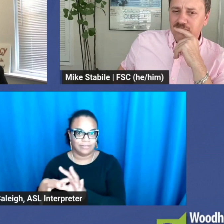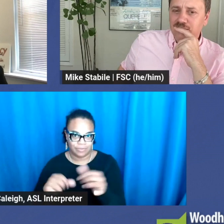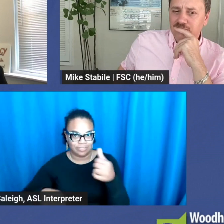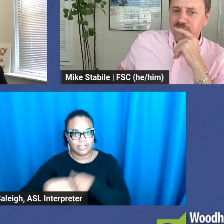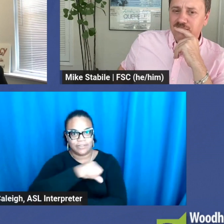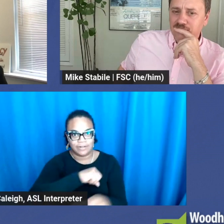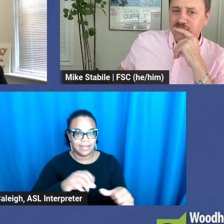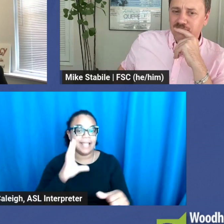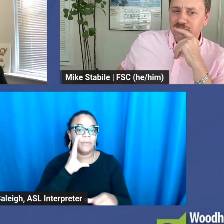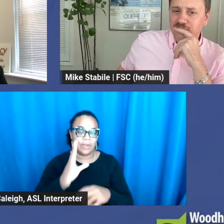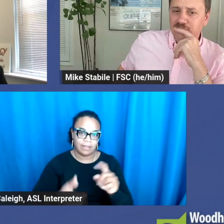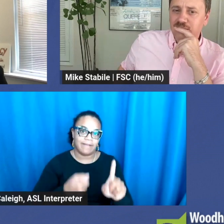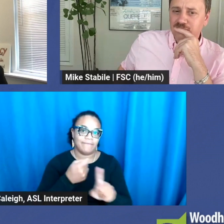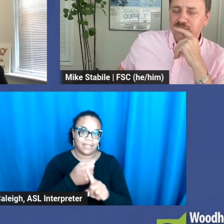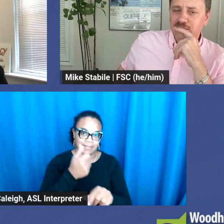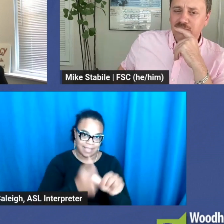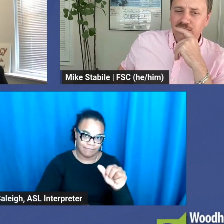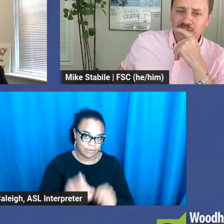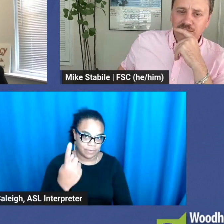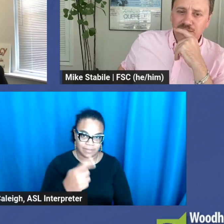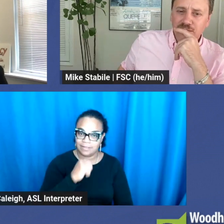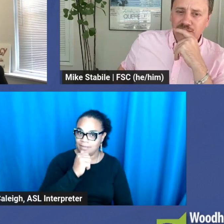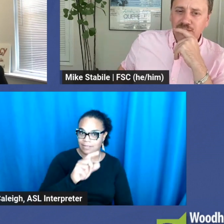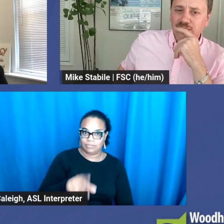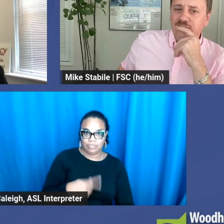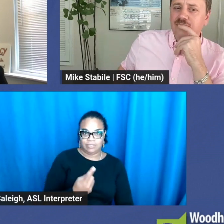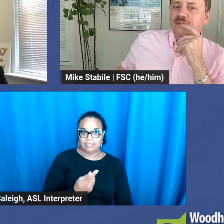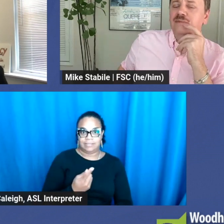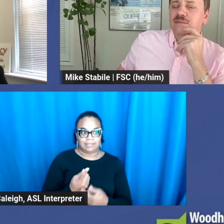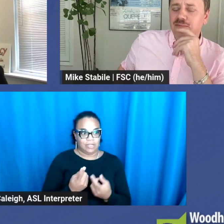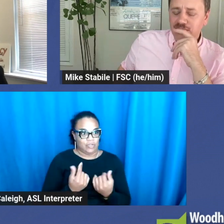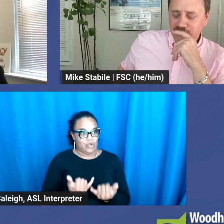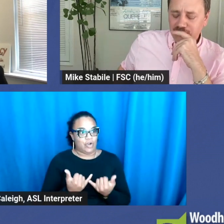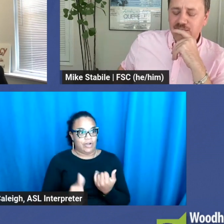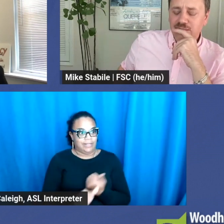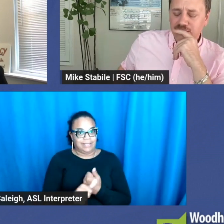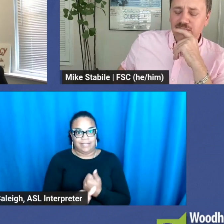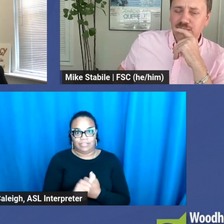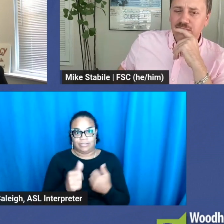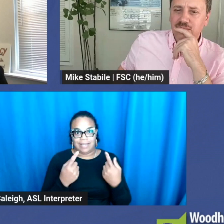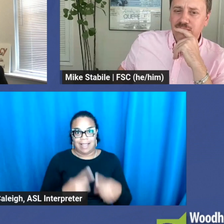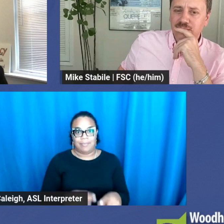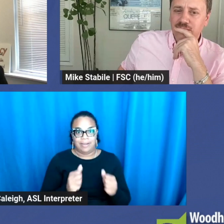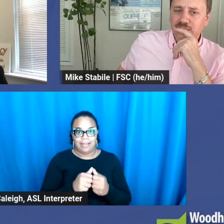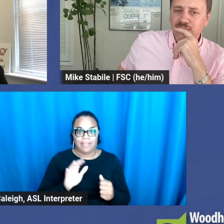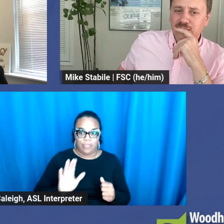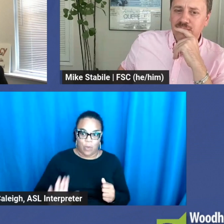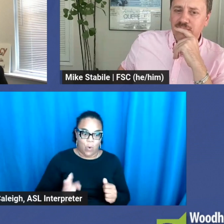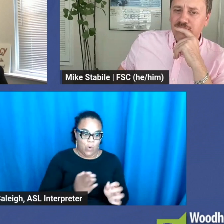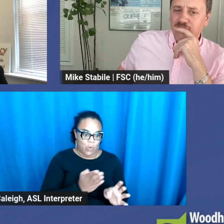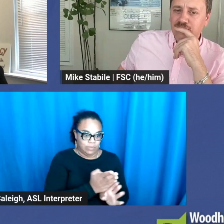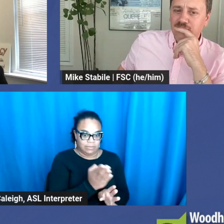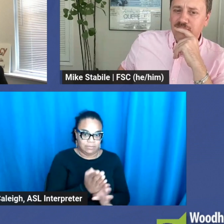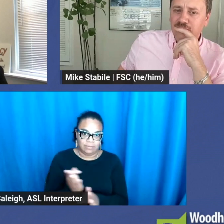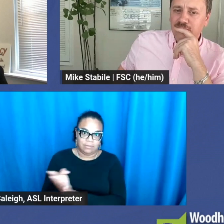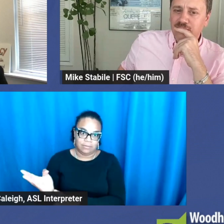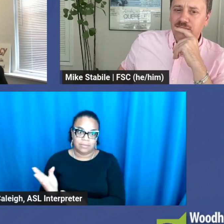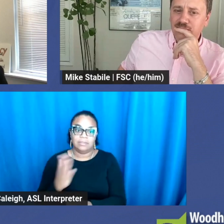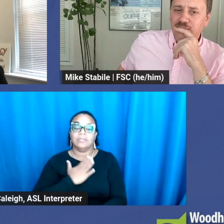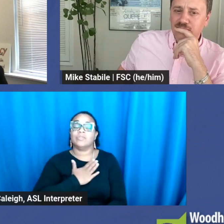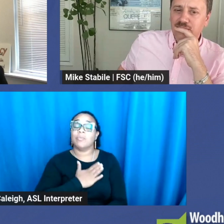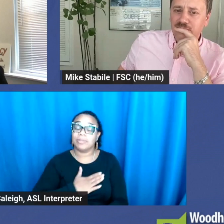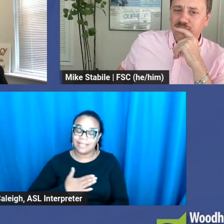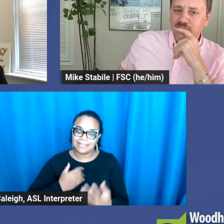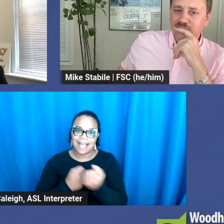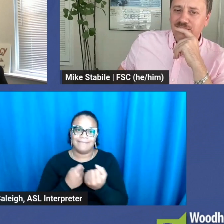affect everyone beyond the immediate dangers that can occur within those realms. So please advocate for all